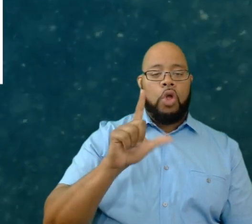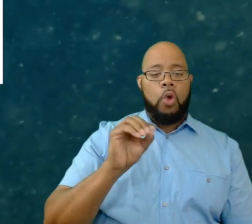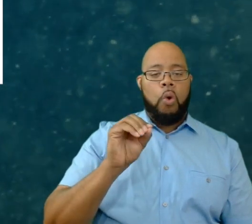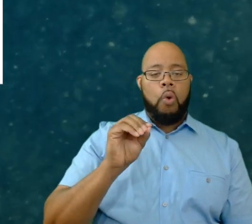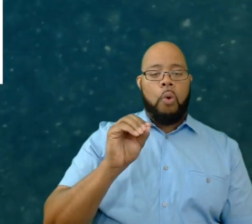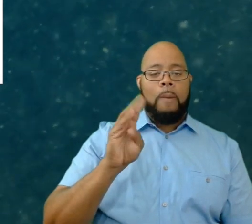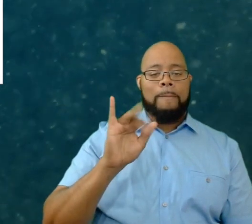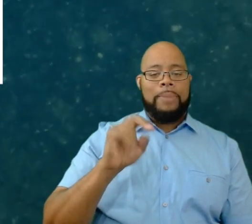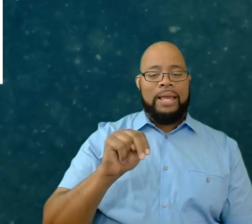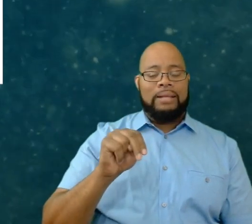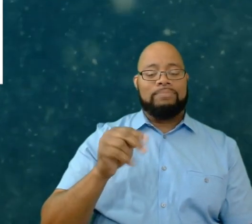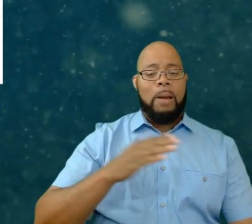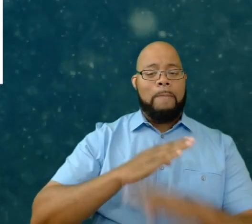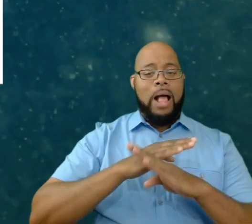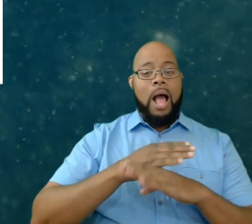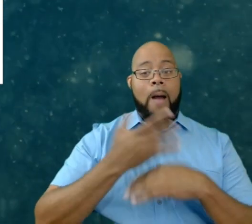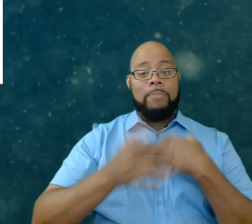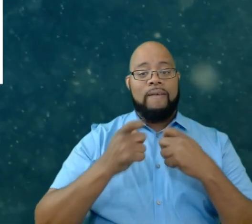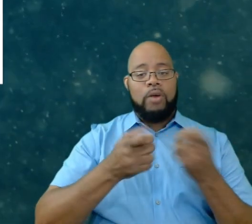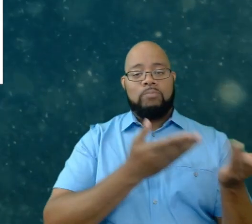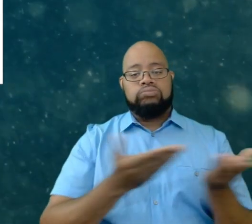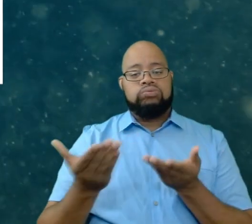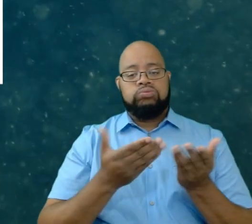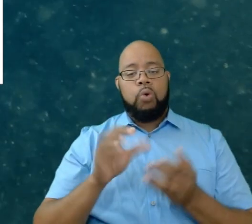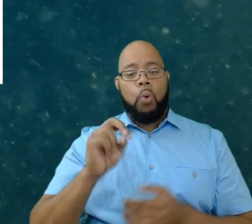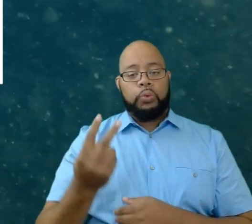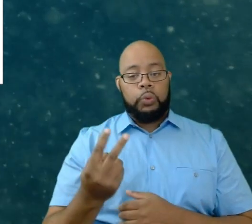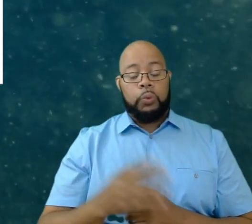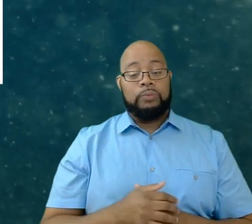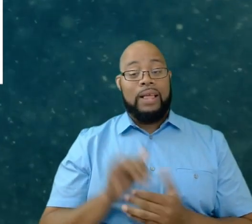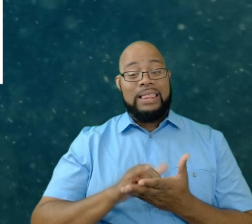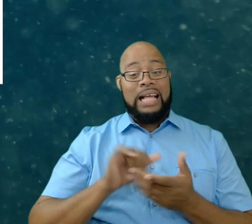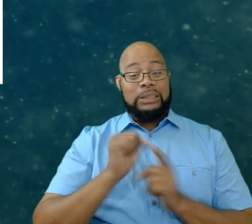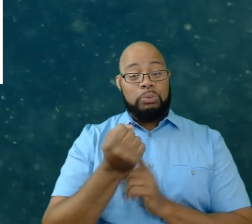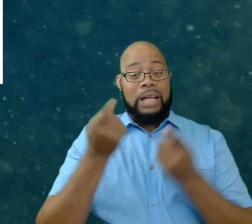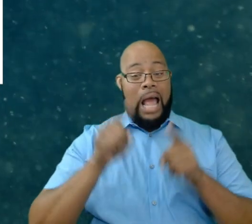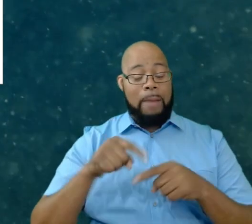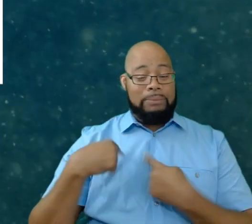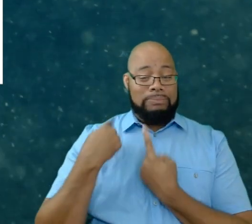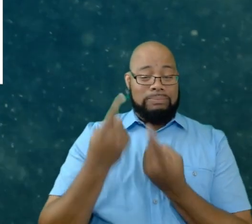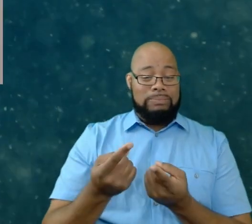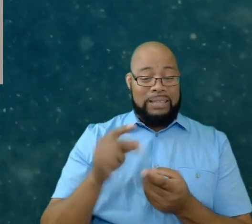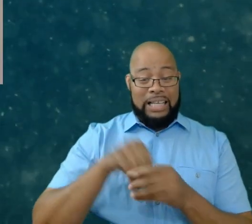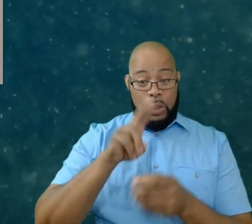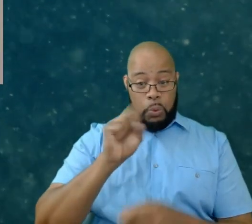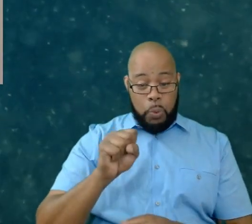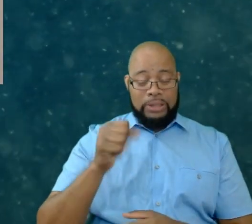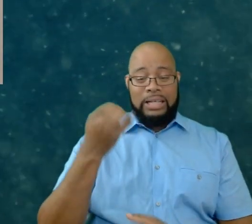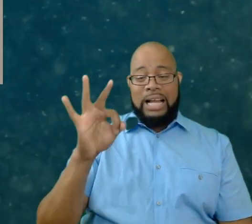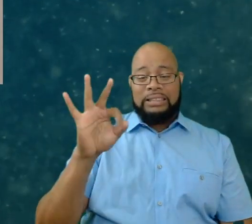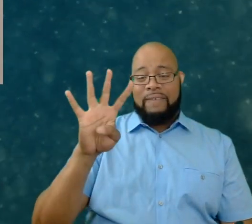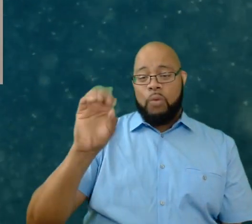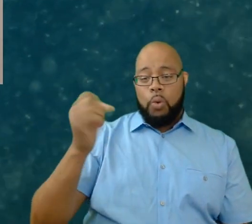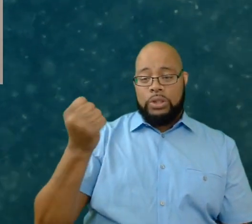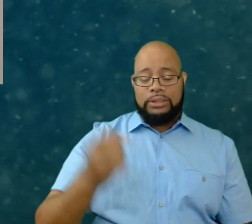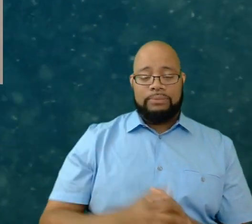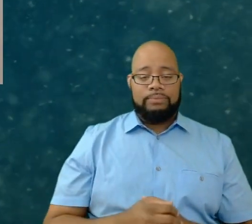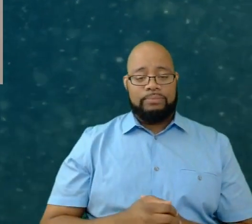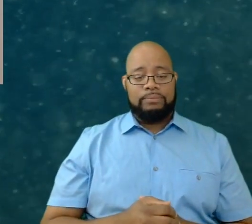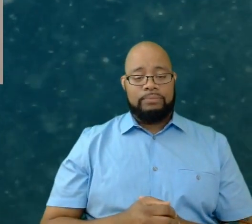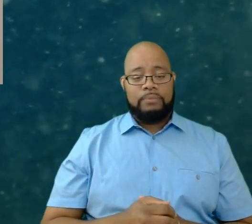the blood's ability to transport oxygen. Yikes, right? This condition has been known in the USA since at least